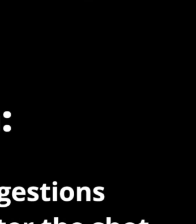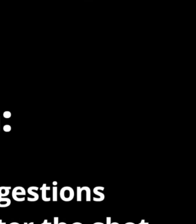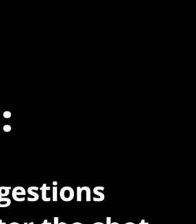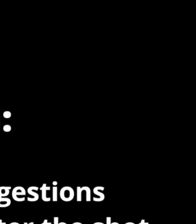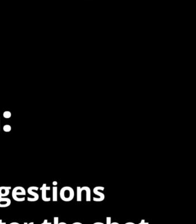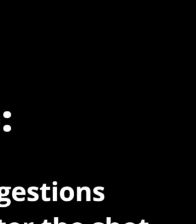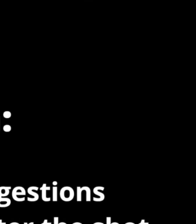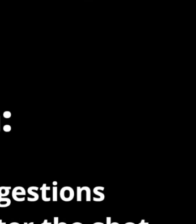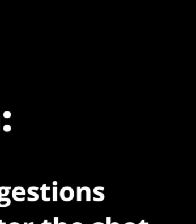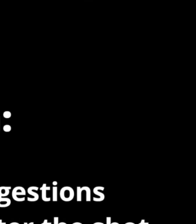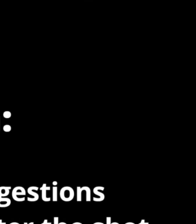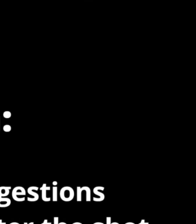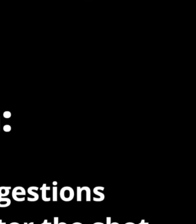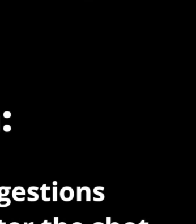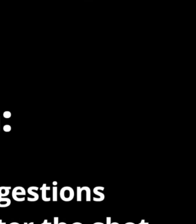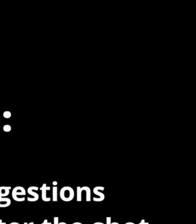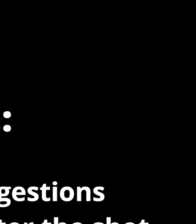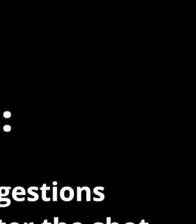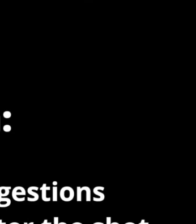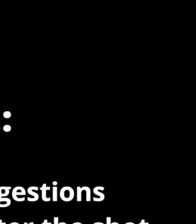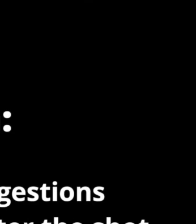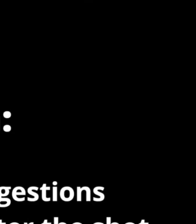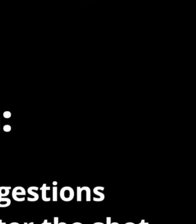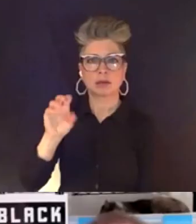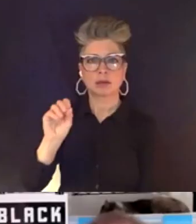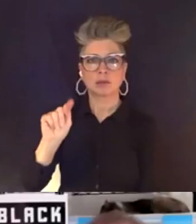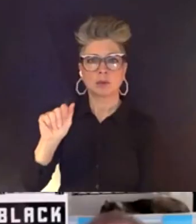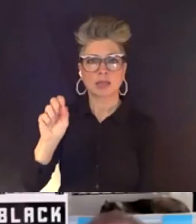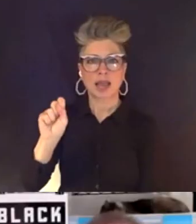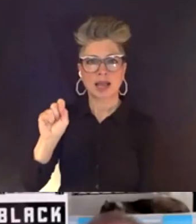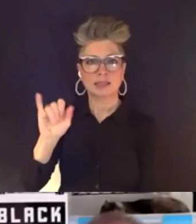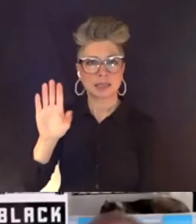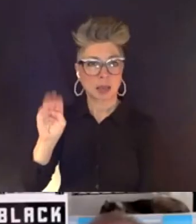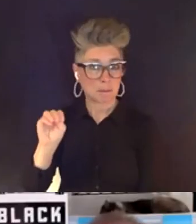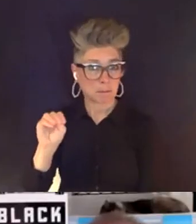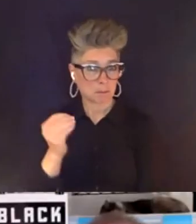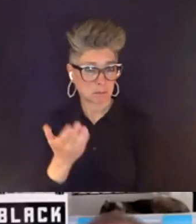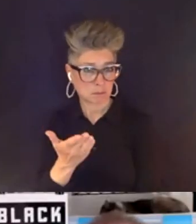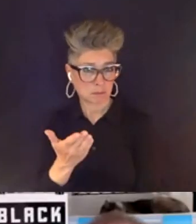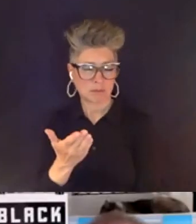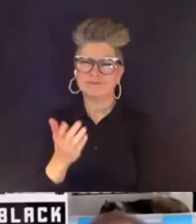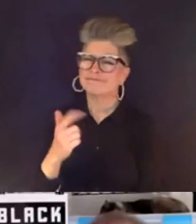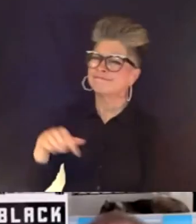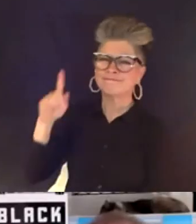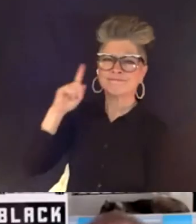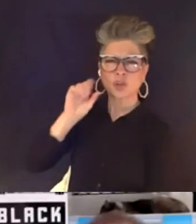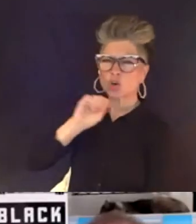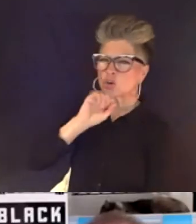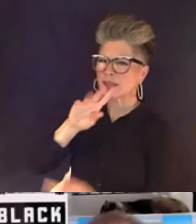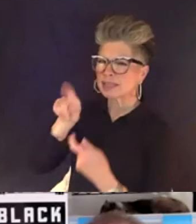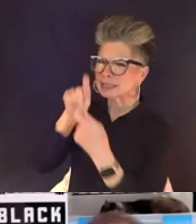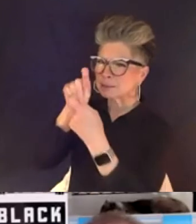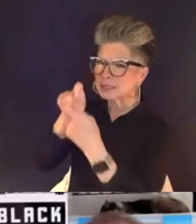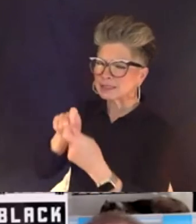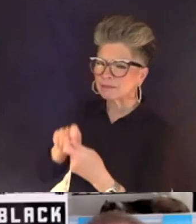symptoms after the shot, like potassium or other things? Yeah, I haven't heard anything specifically. I mean,